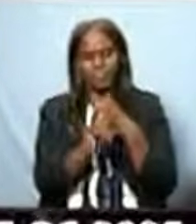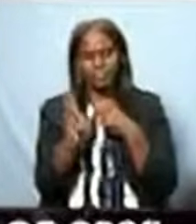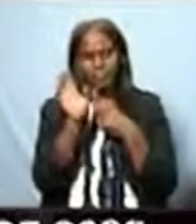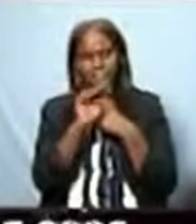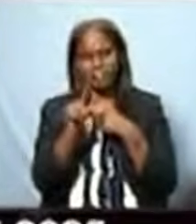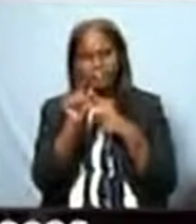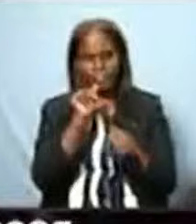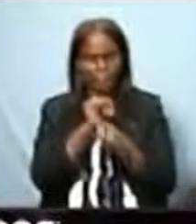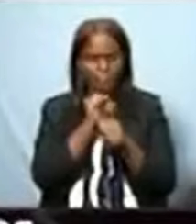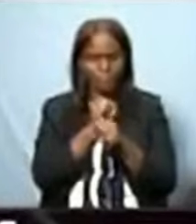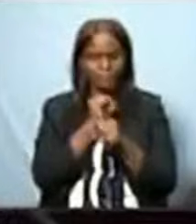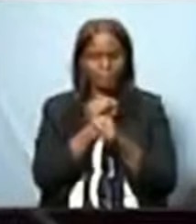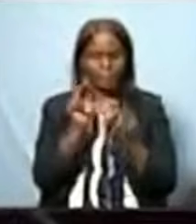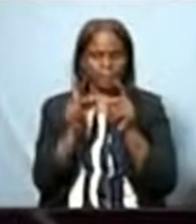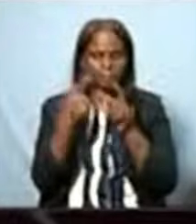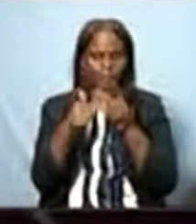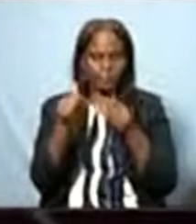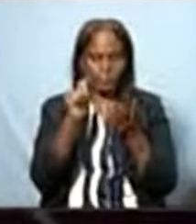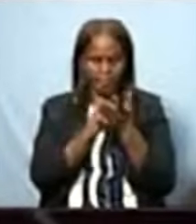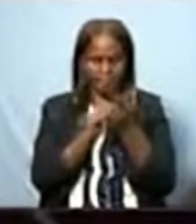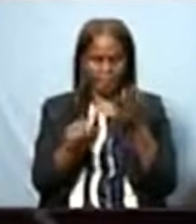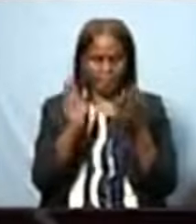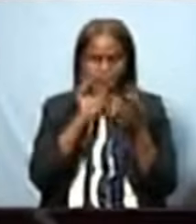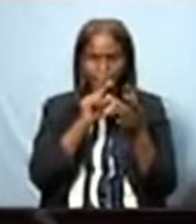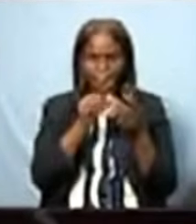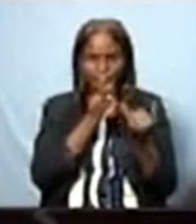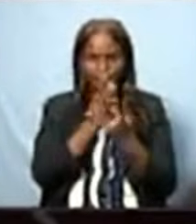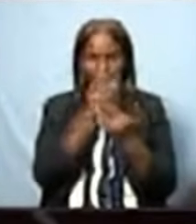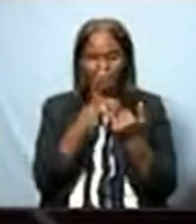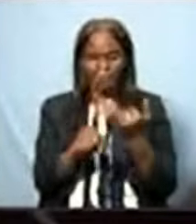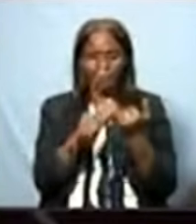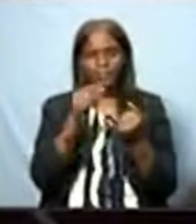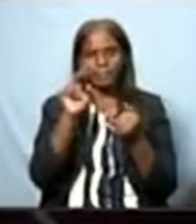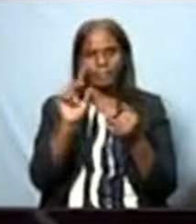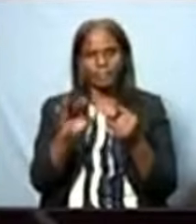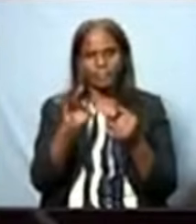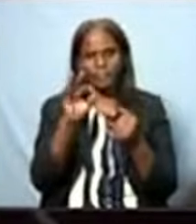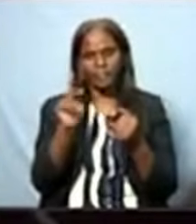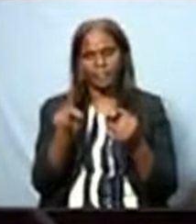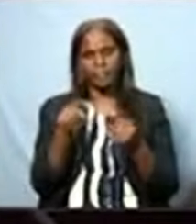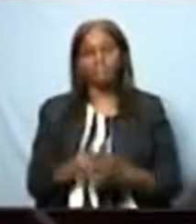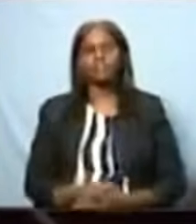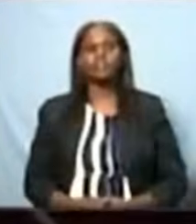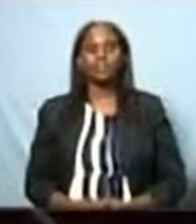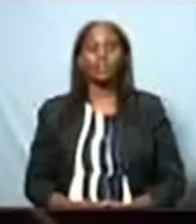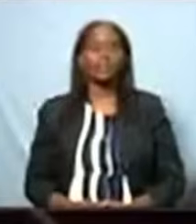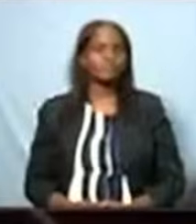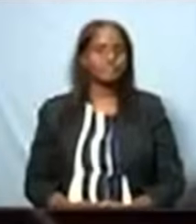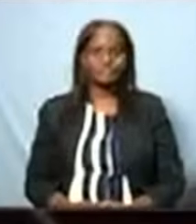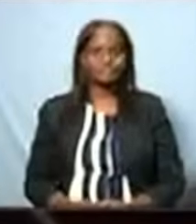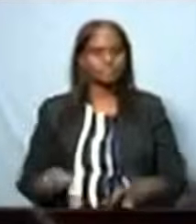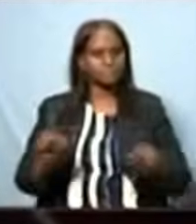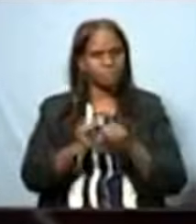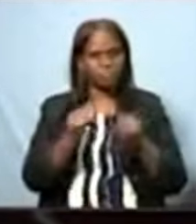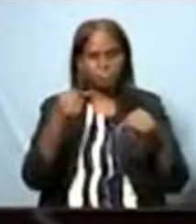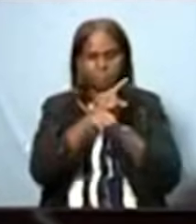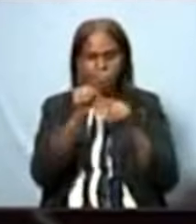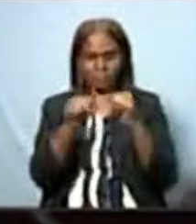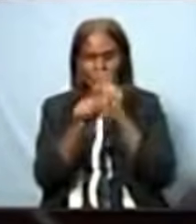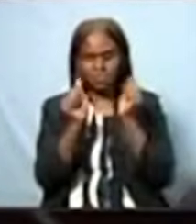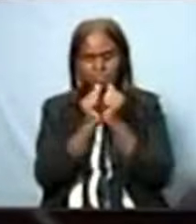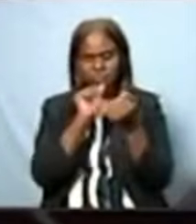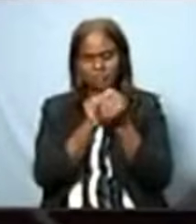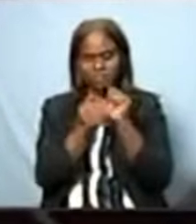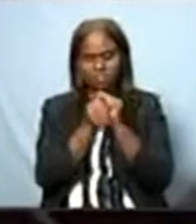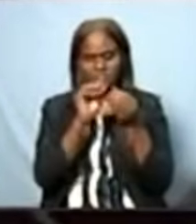the mandate that people had entrusted through the first past the post. So this one is equally in conflict with Article